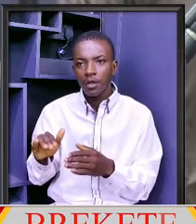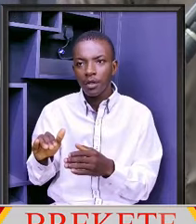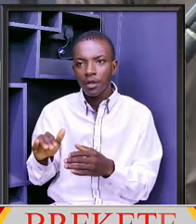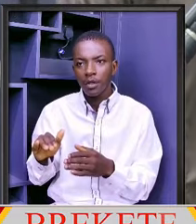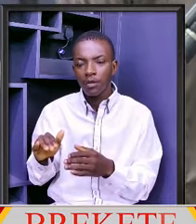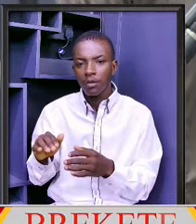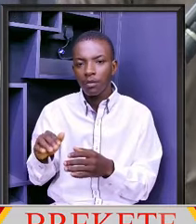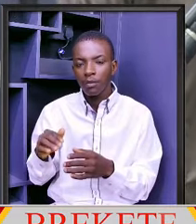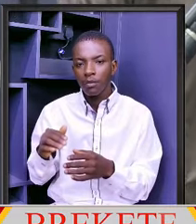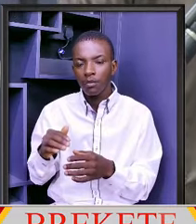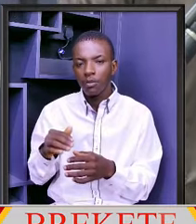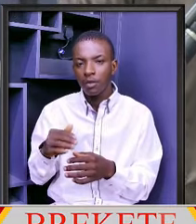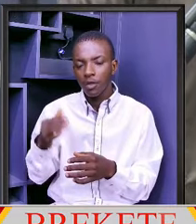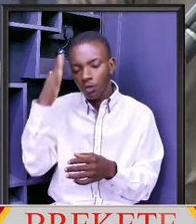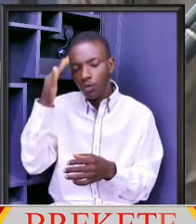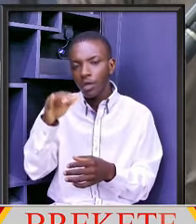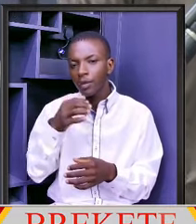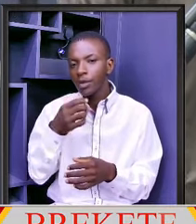person.